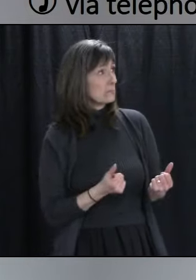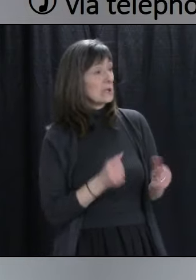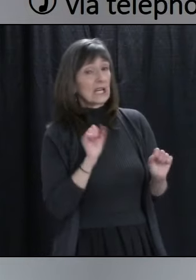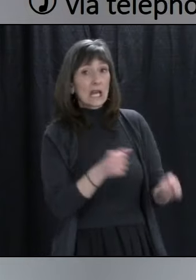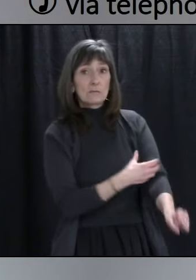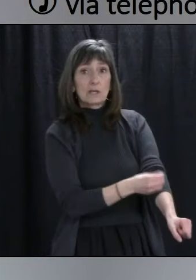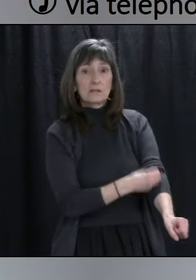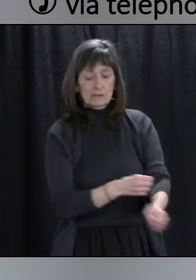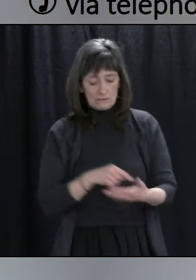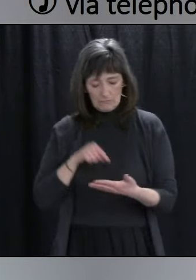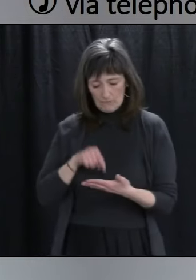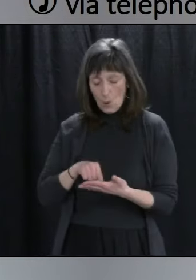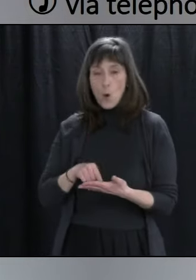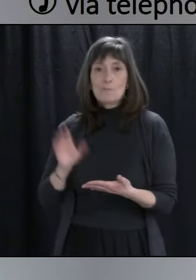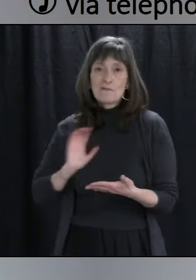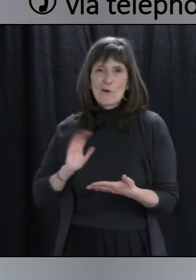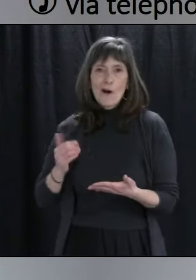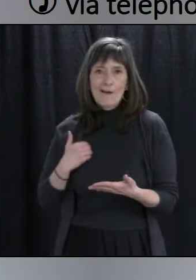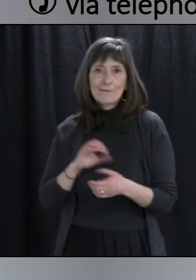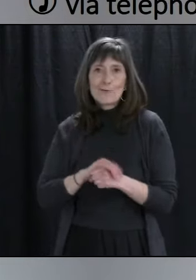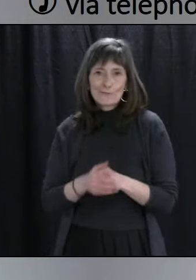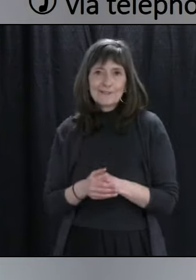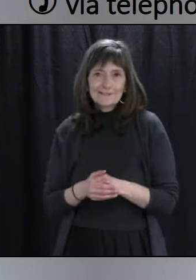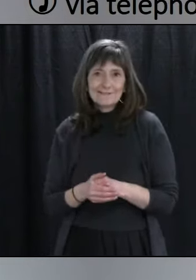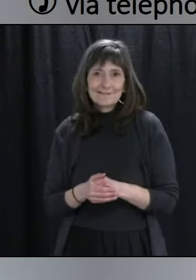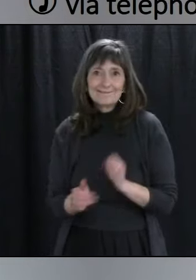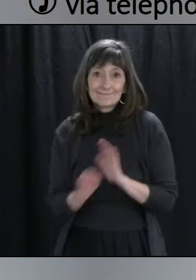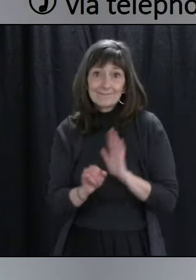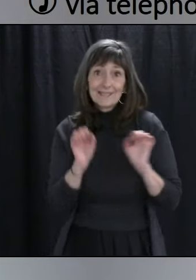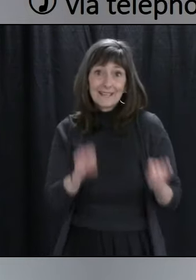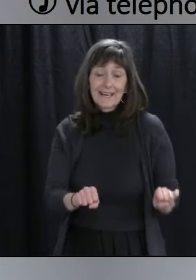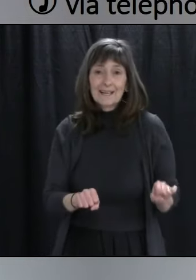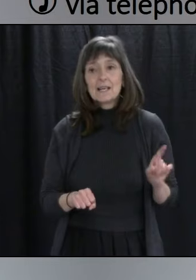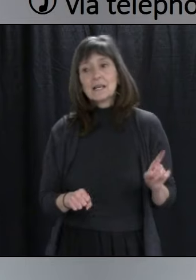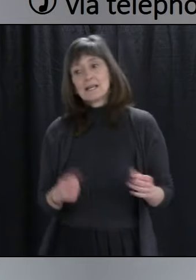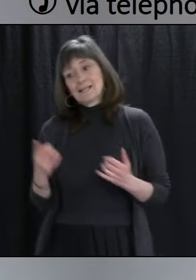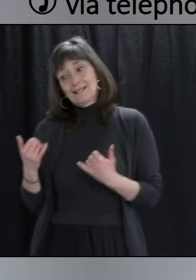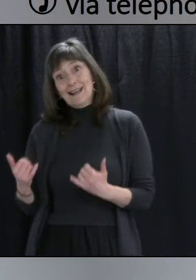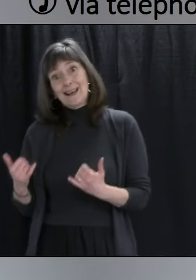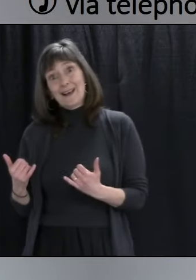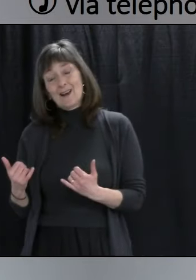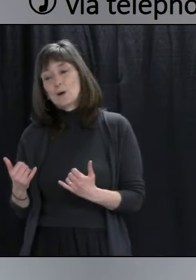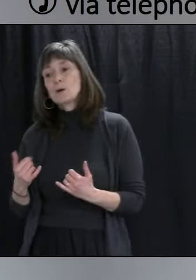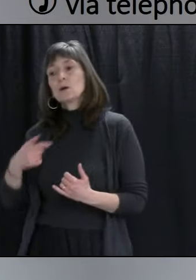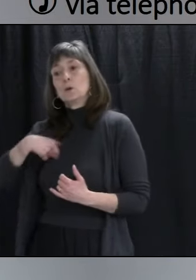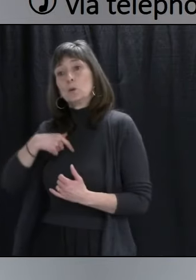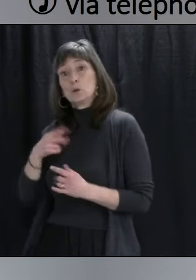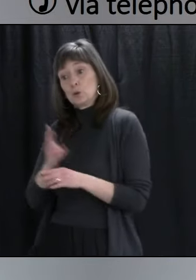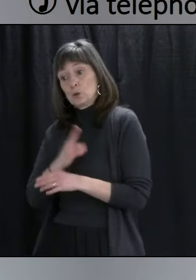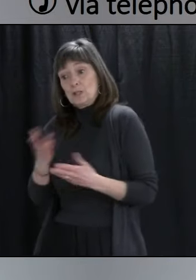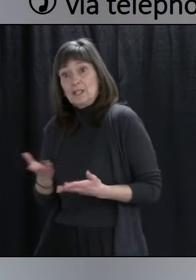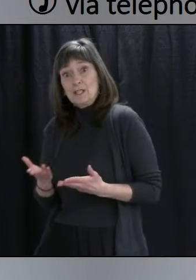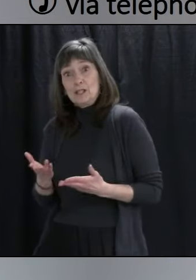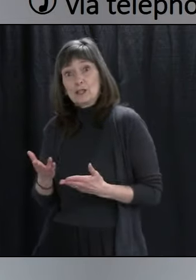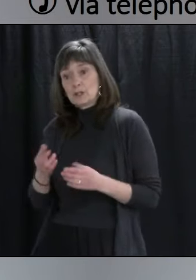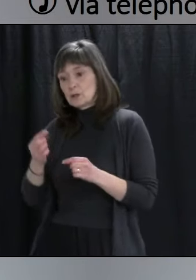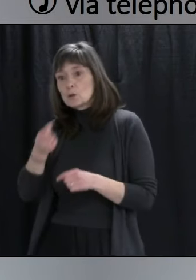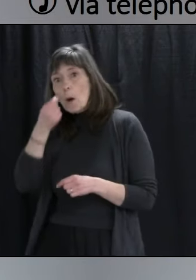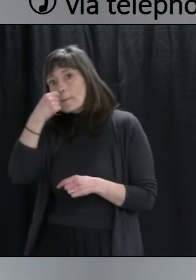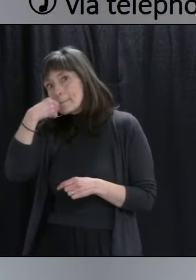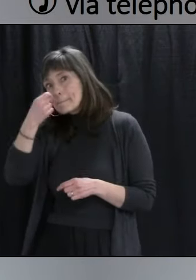to, because that is what is licensed and available in Canada, is actually based on detecting the virus at the time someone